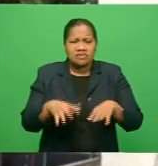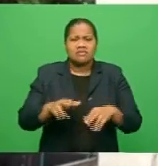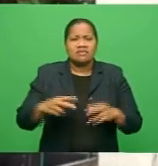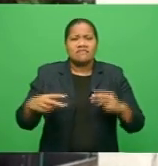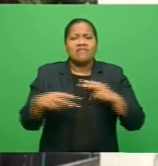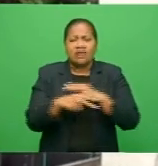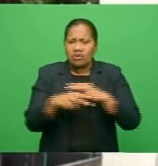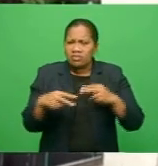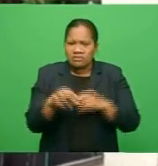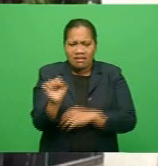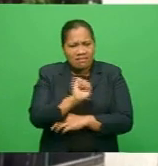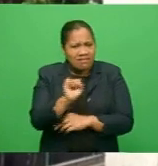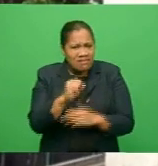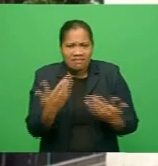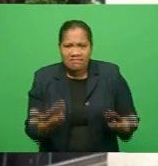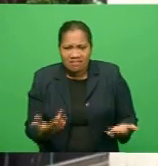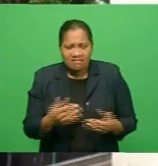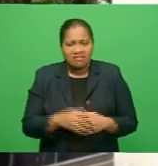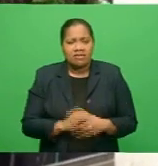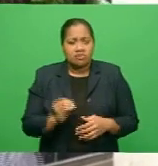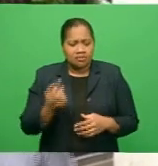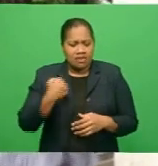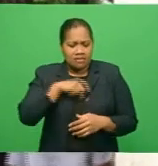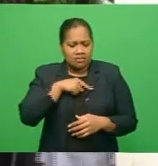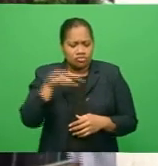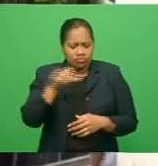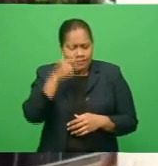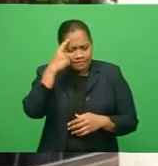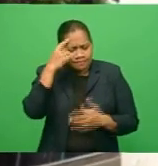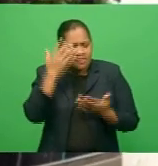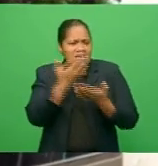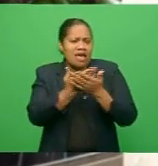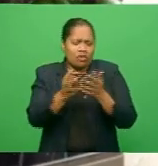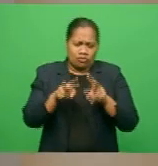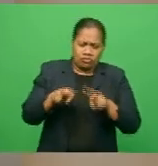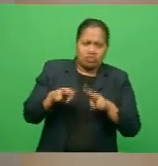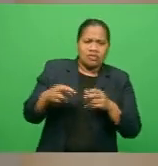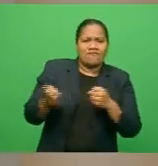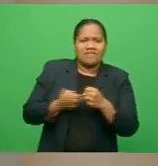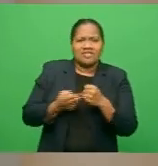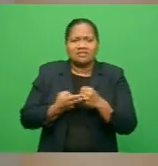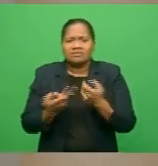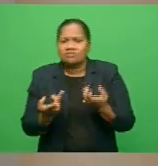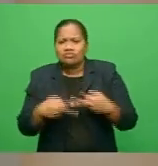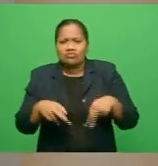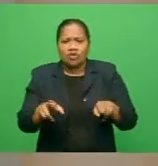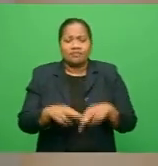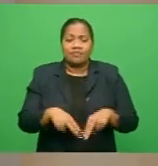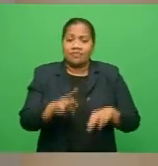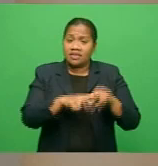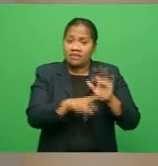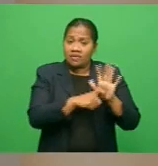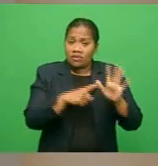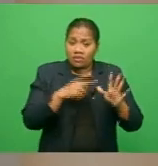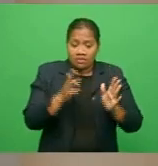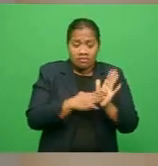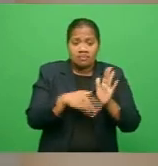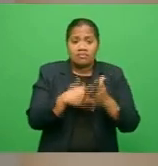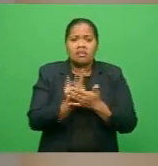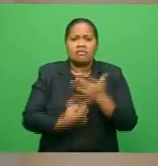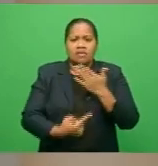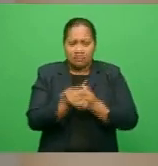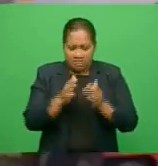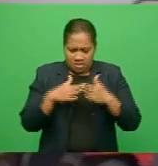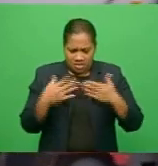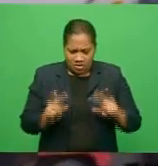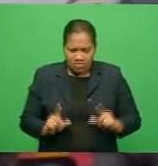Road issues is a recurring problem, and I think we should relook at how we are fixing our roads. The FRA since Monday is also carrying out roadworks